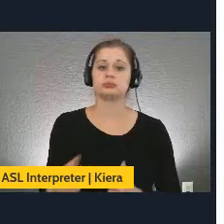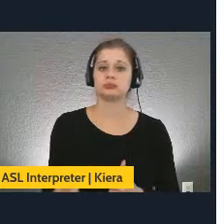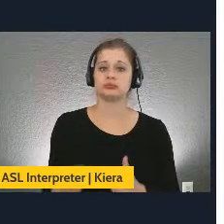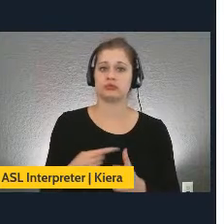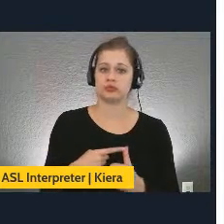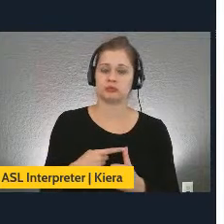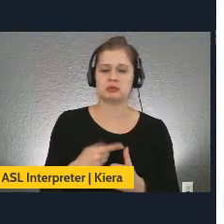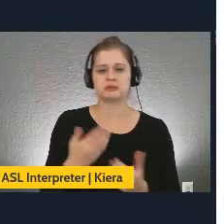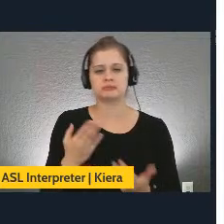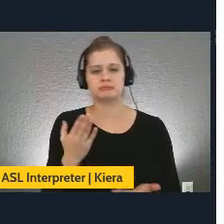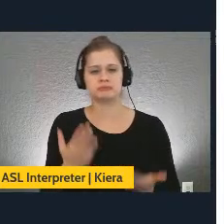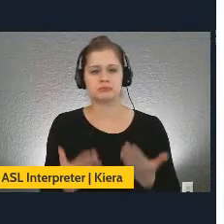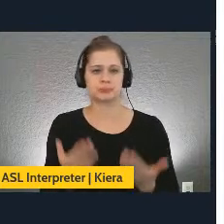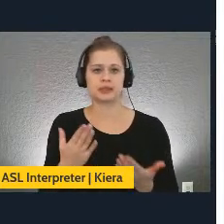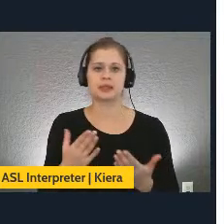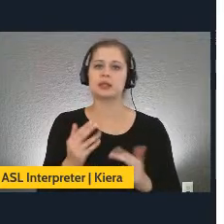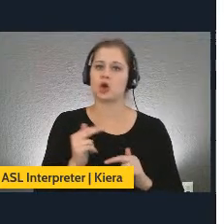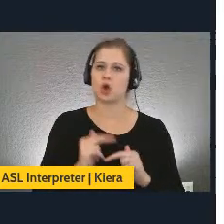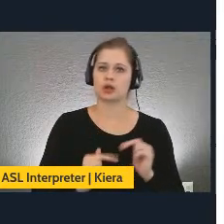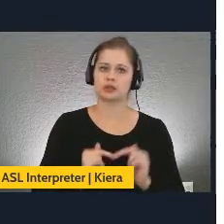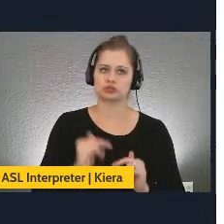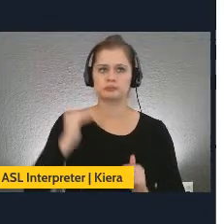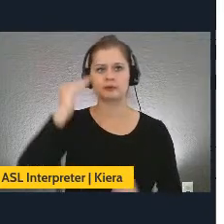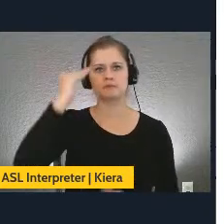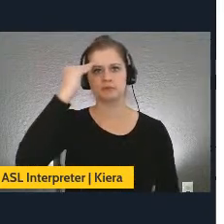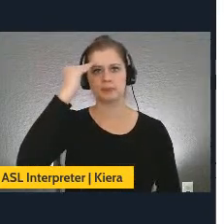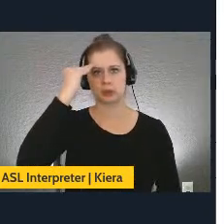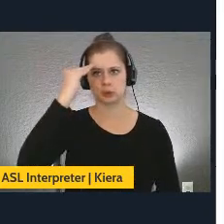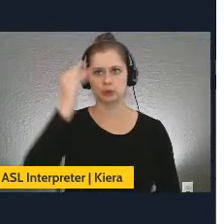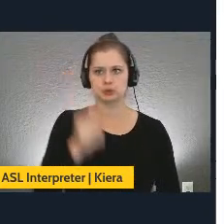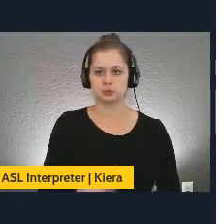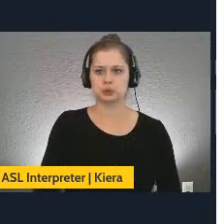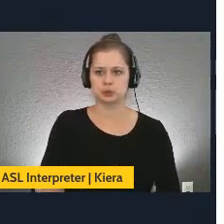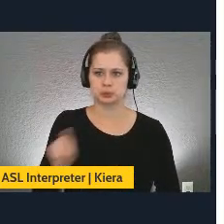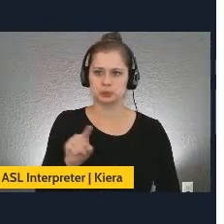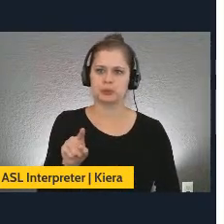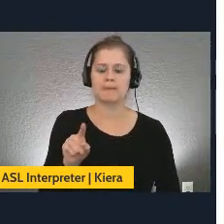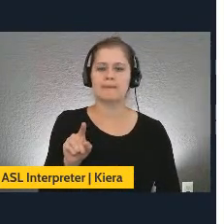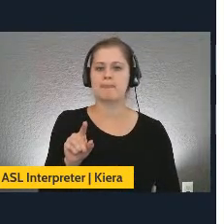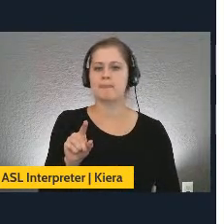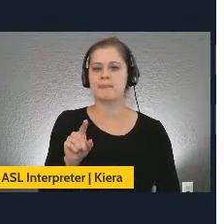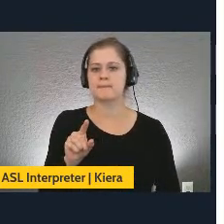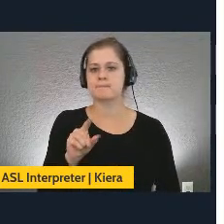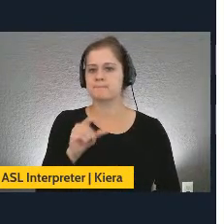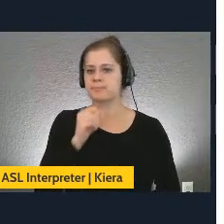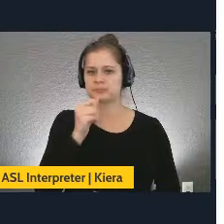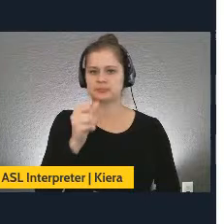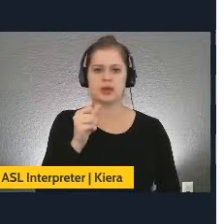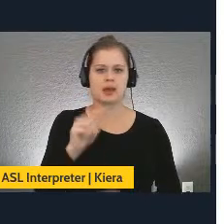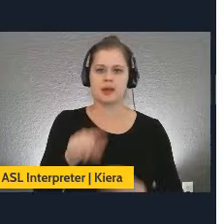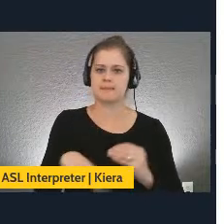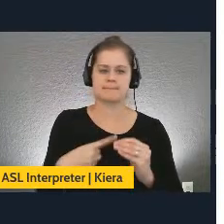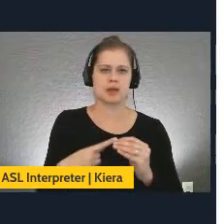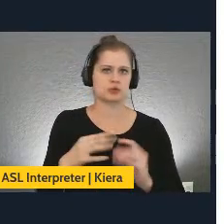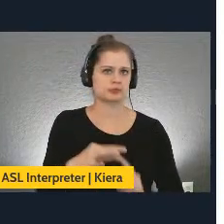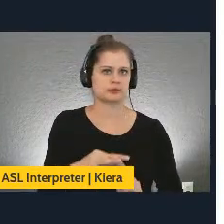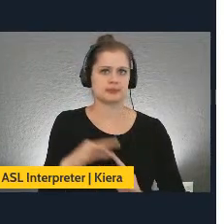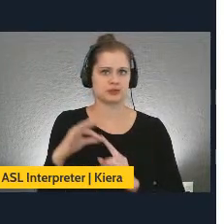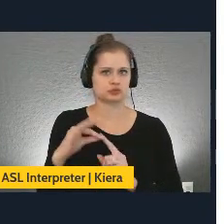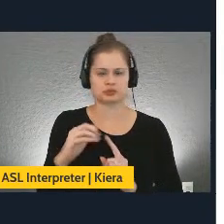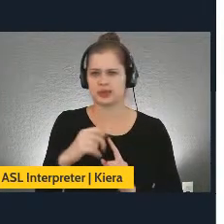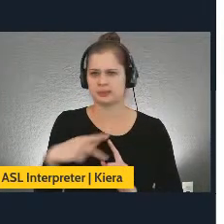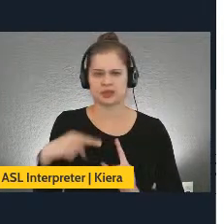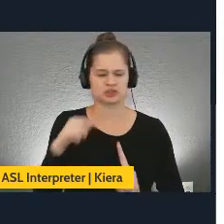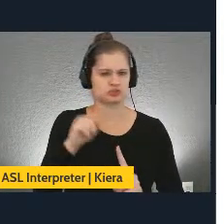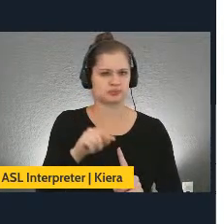maybe an architecture that is familiar to you. It's not about the special application right here, but the main